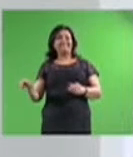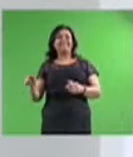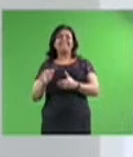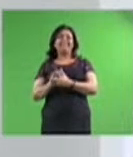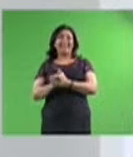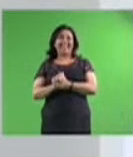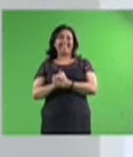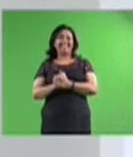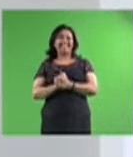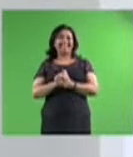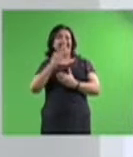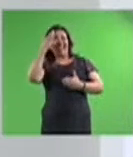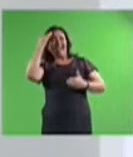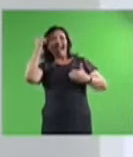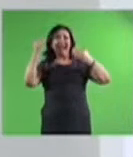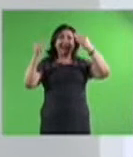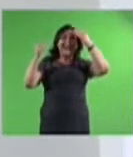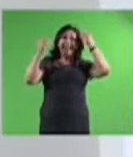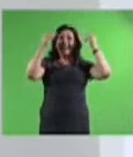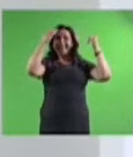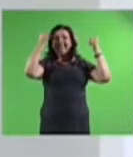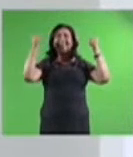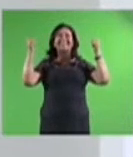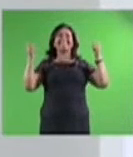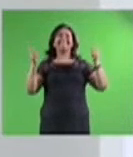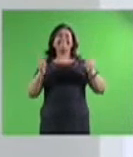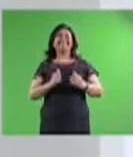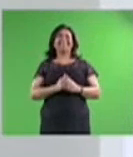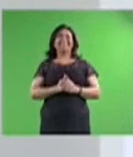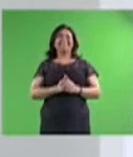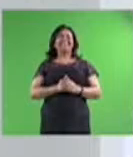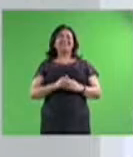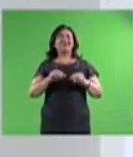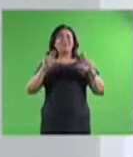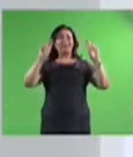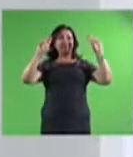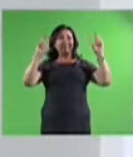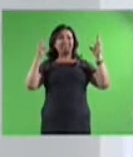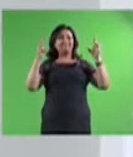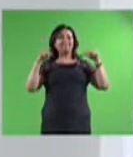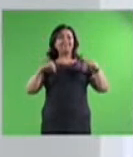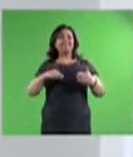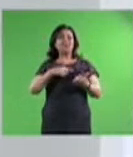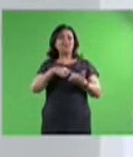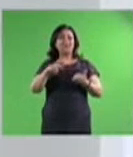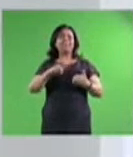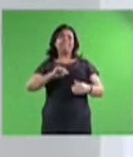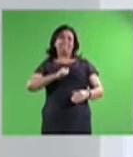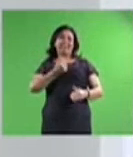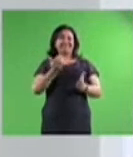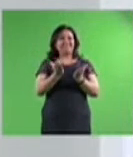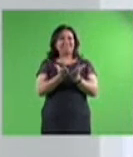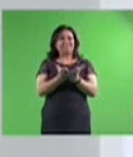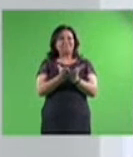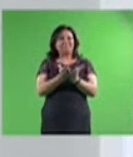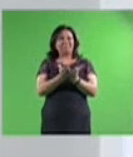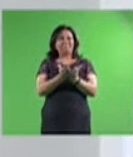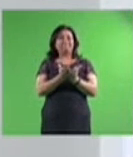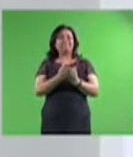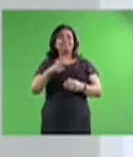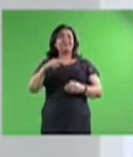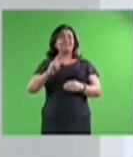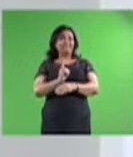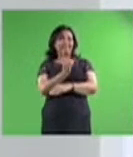Let us say hi to everyone at home. Our theme this week is My School, and our